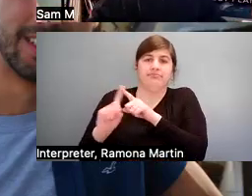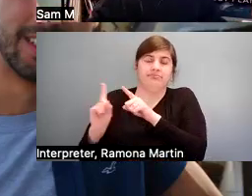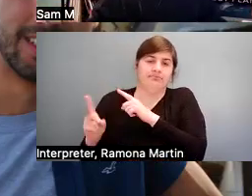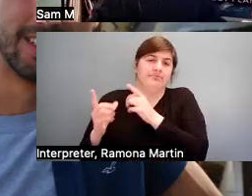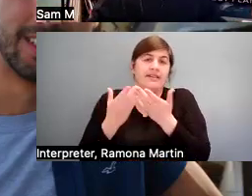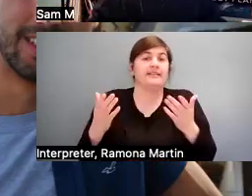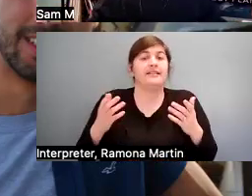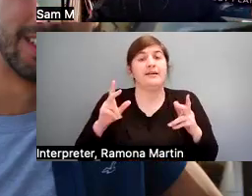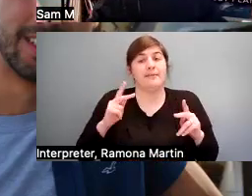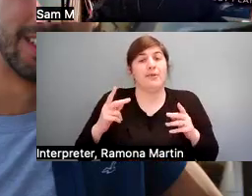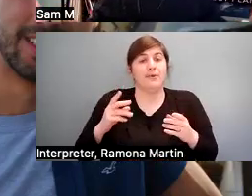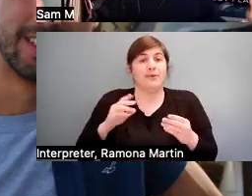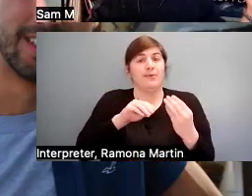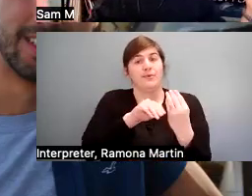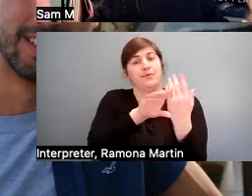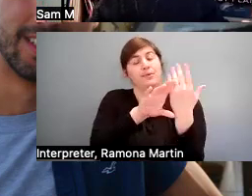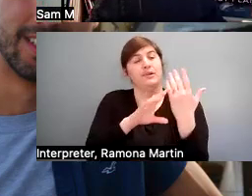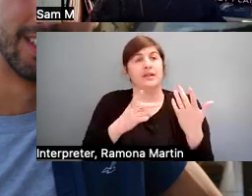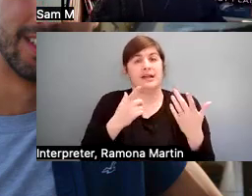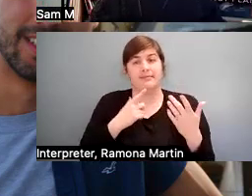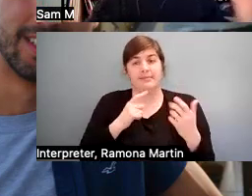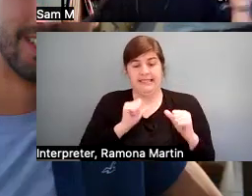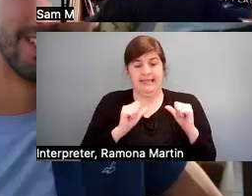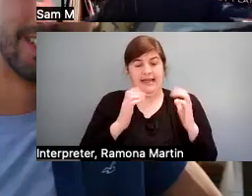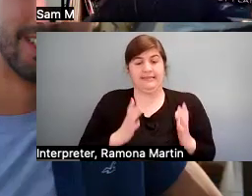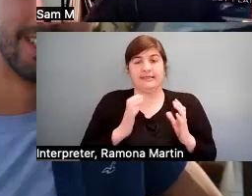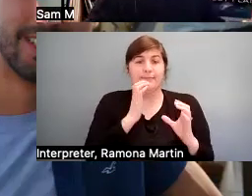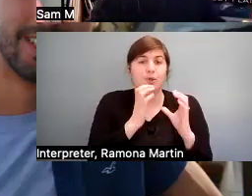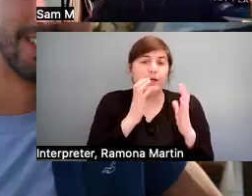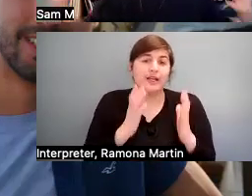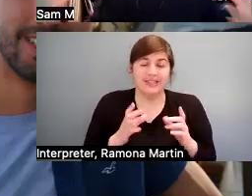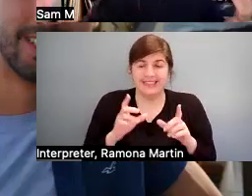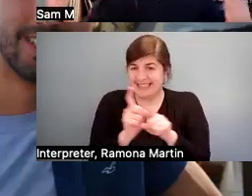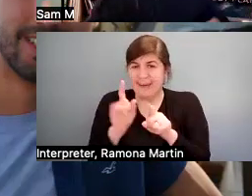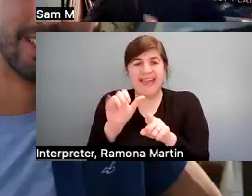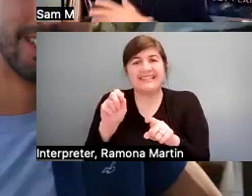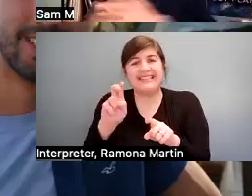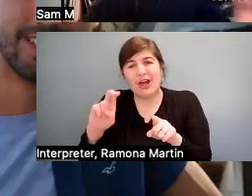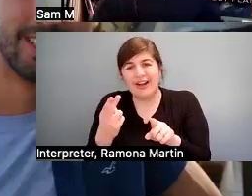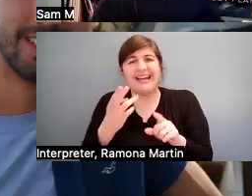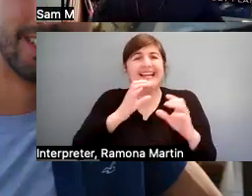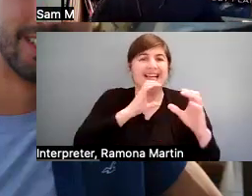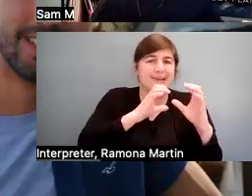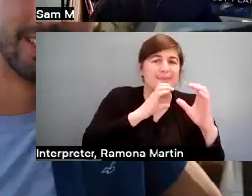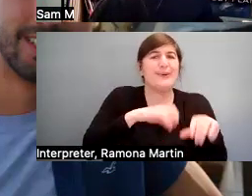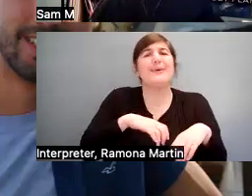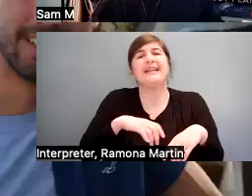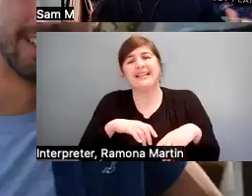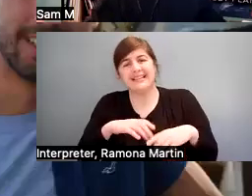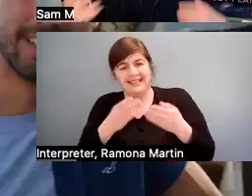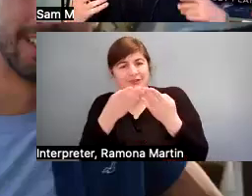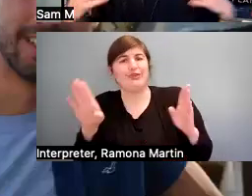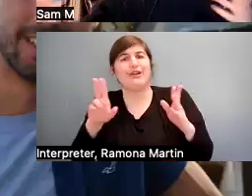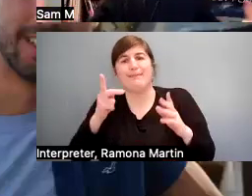come on Skype Scientists do, which is being a science communicator. So what Sarah does as well. So communicating our science to the general public